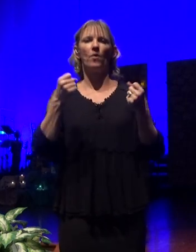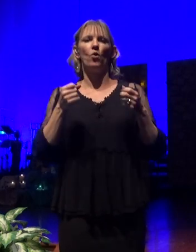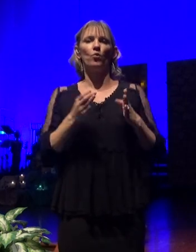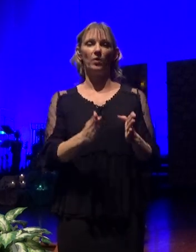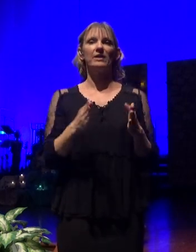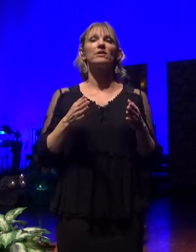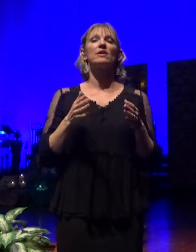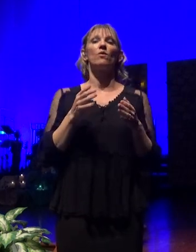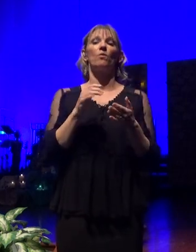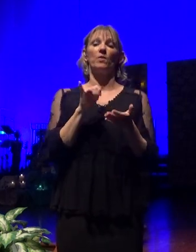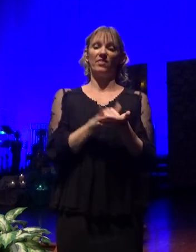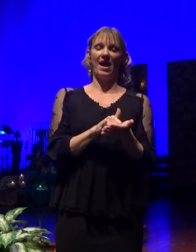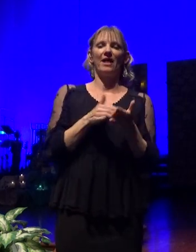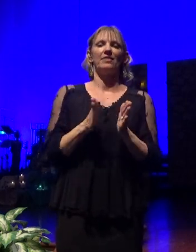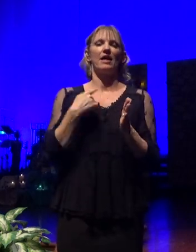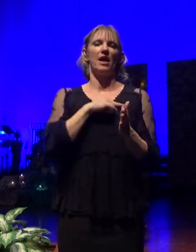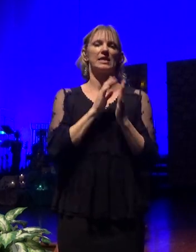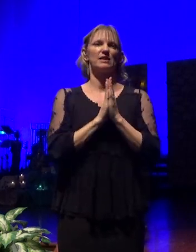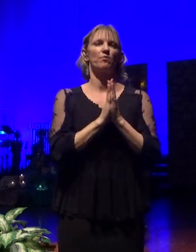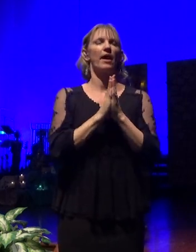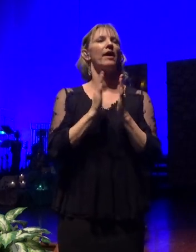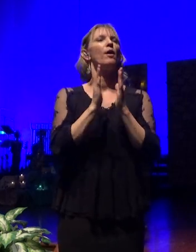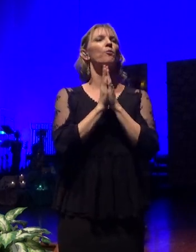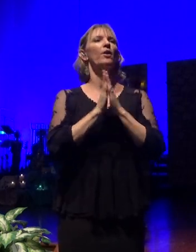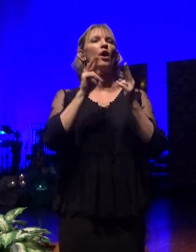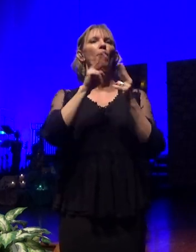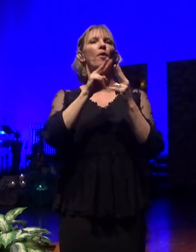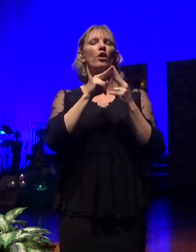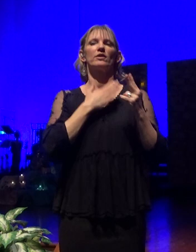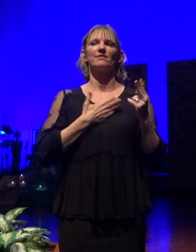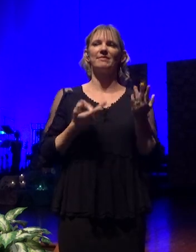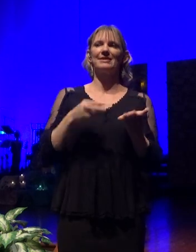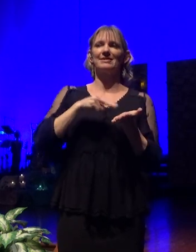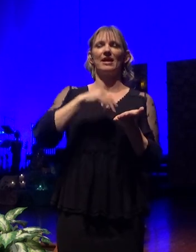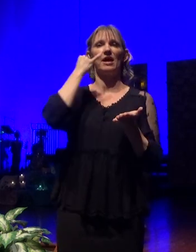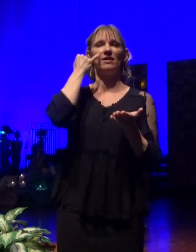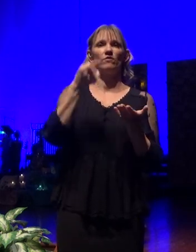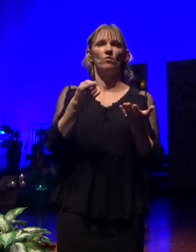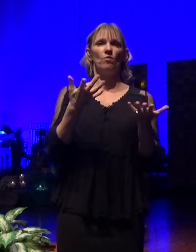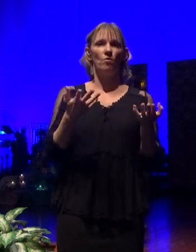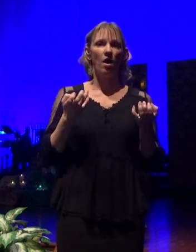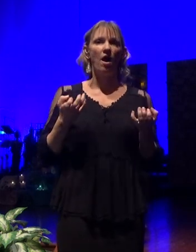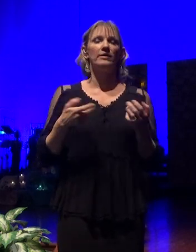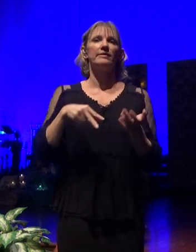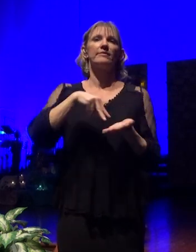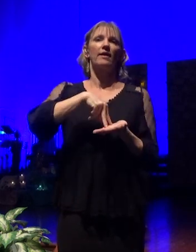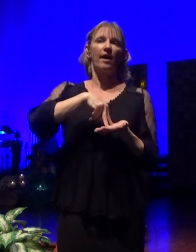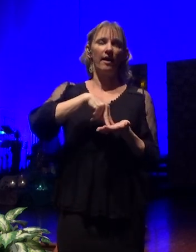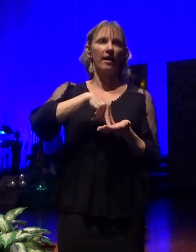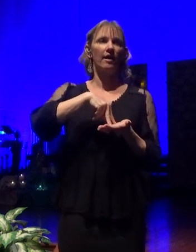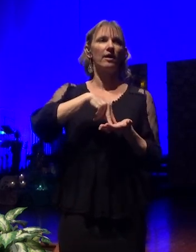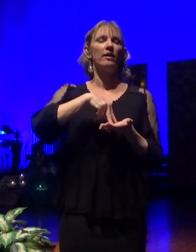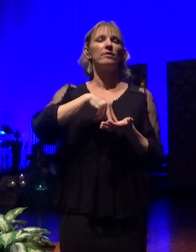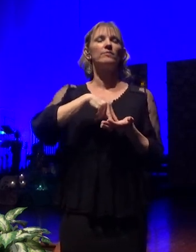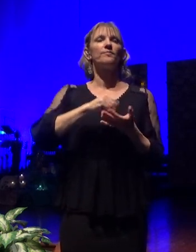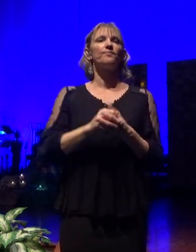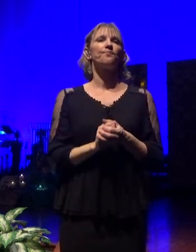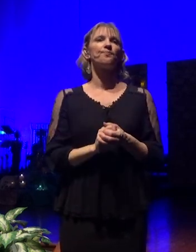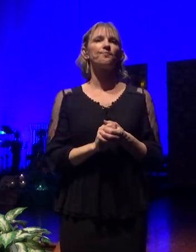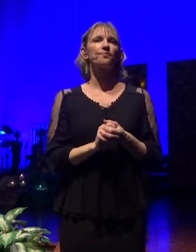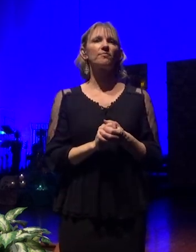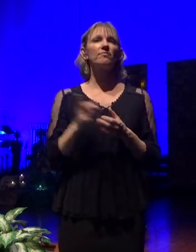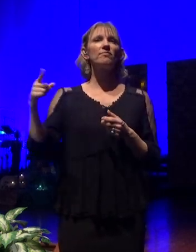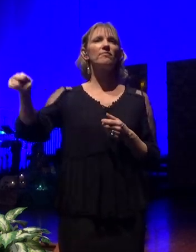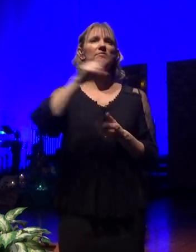us pray. I invite our practitioner prayer partners to join me if they choose to in this prayer by standing. And as they take